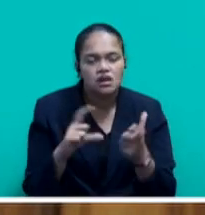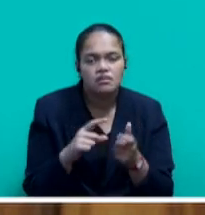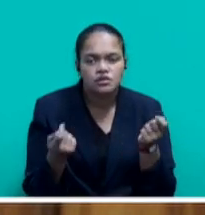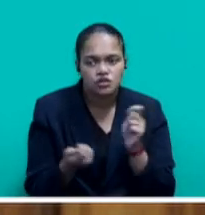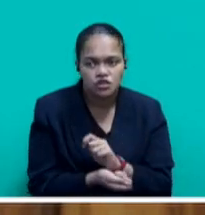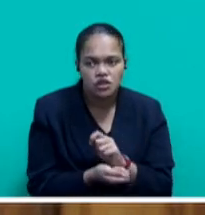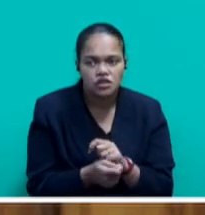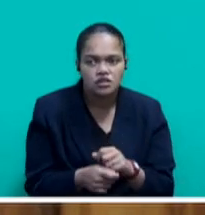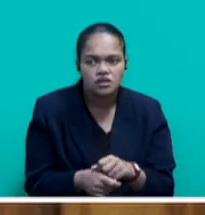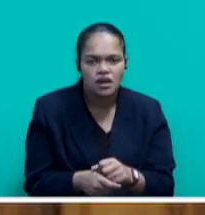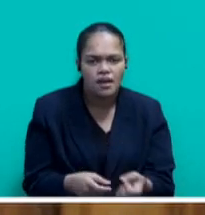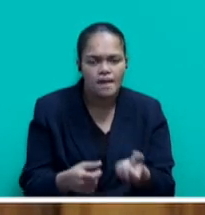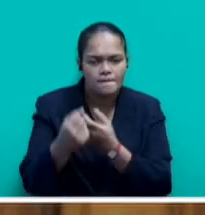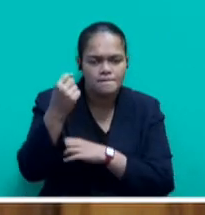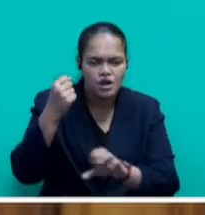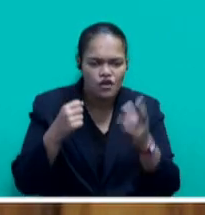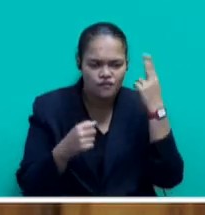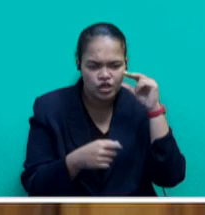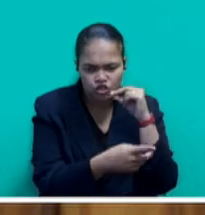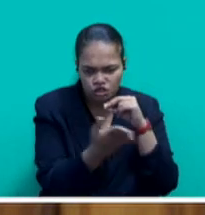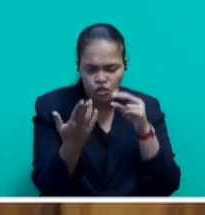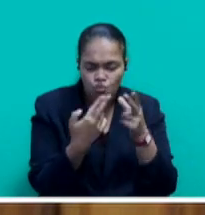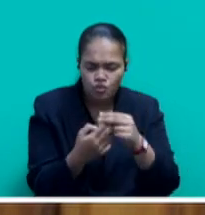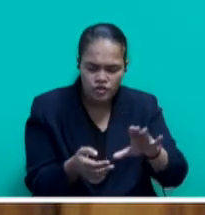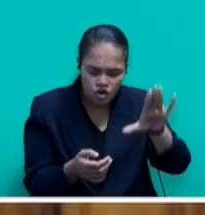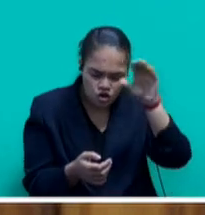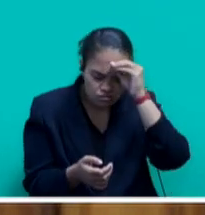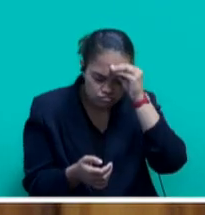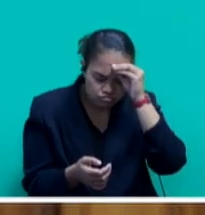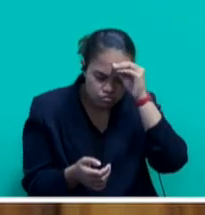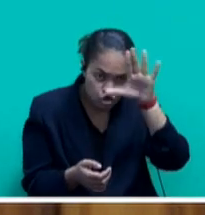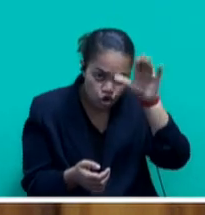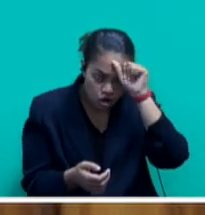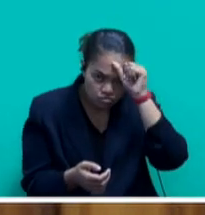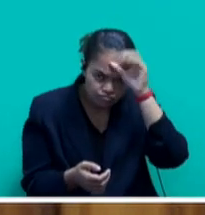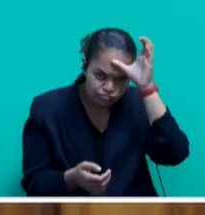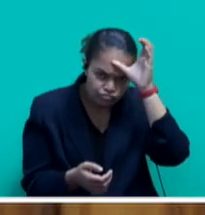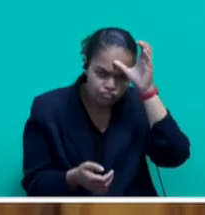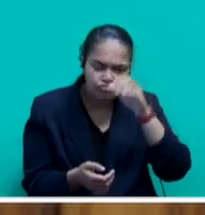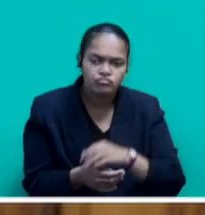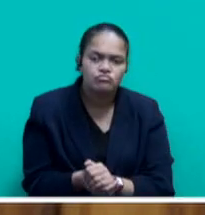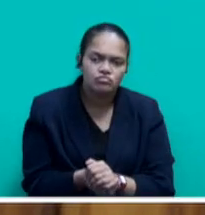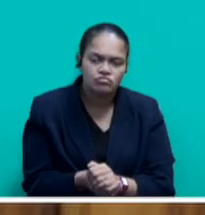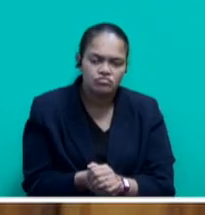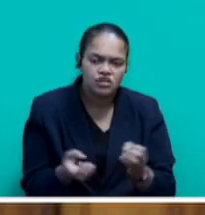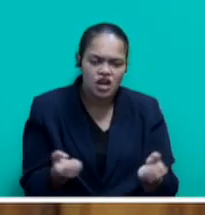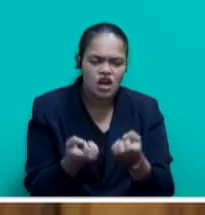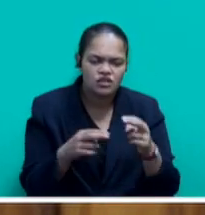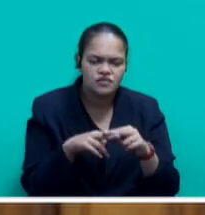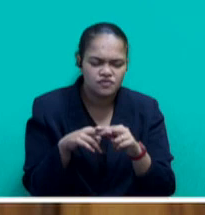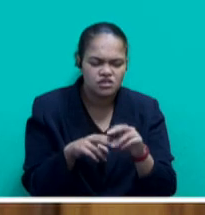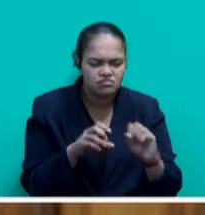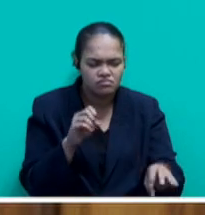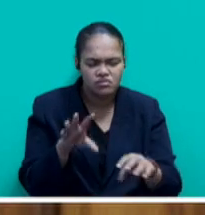By empowering Fijians with knowledge, we can encourage greater responsibility towards waste reduction. The